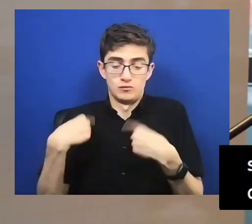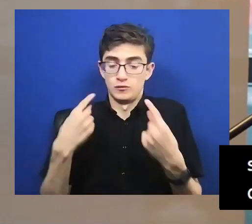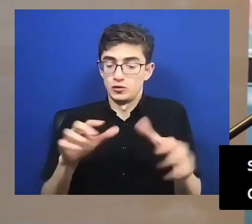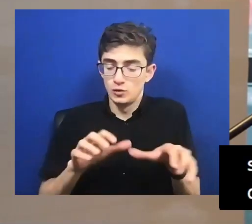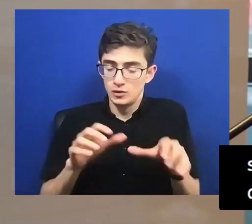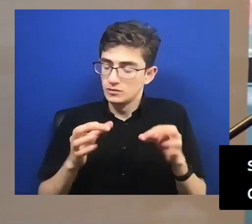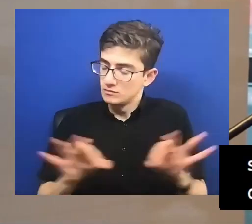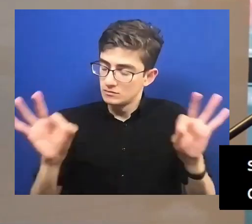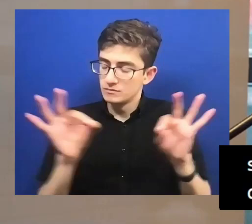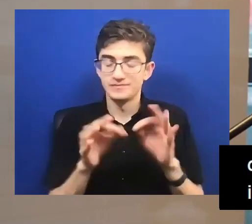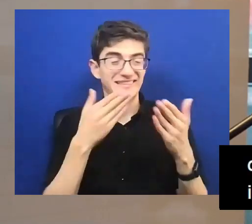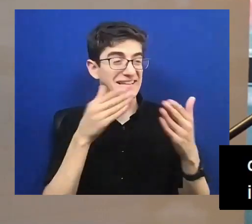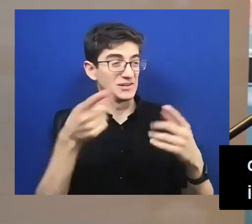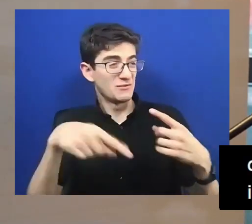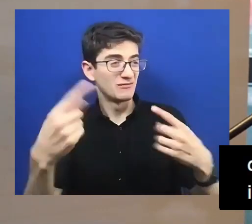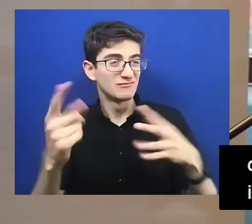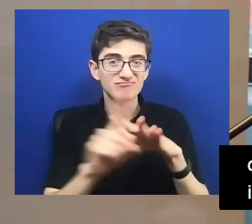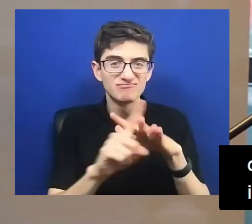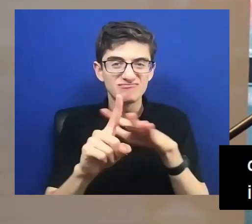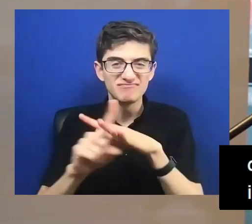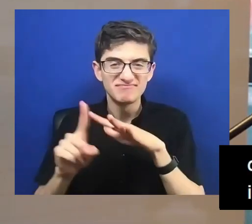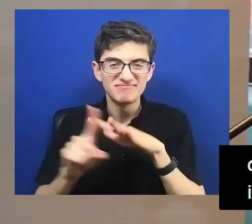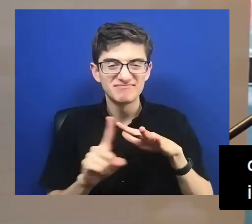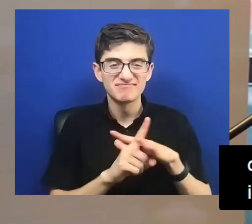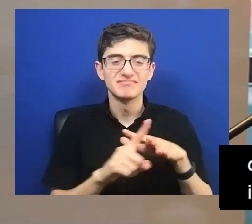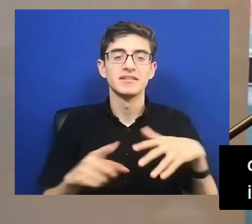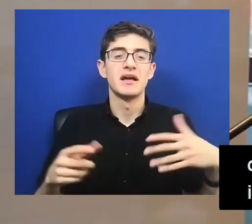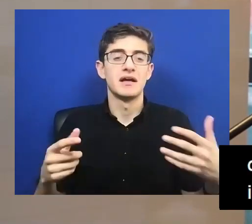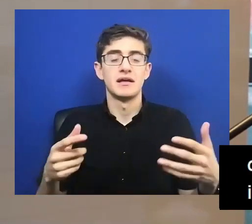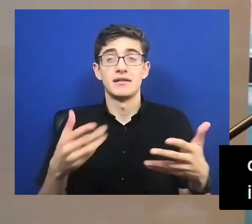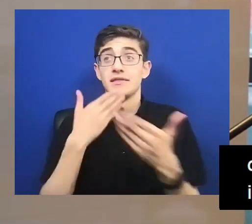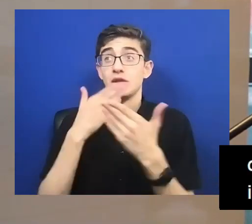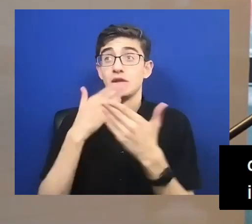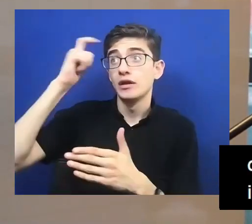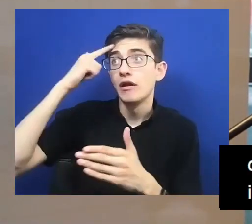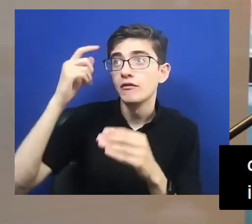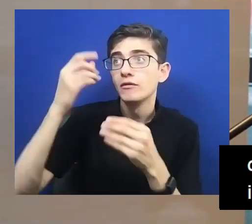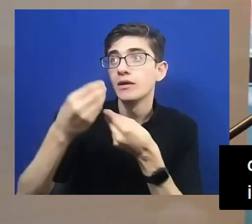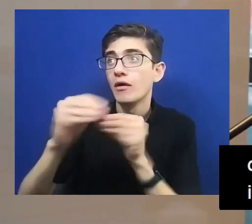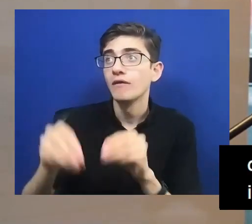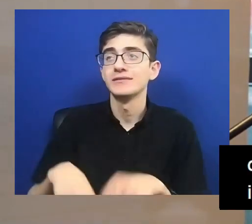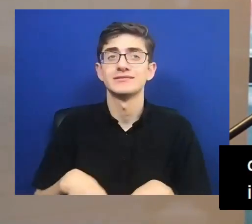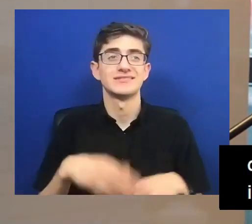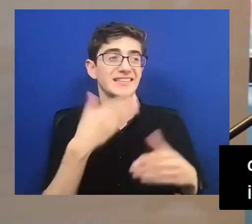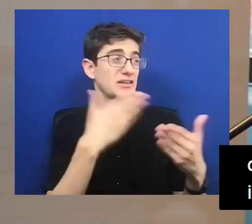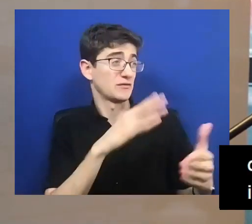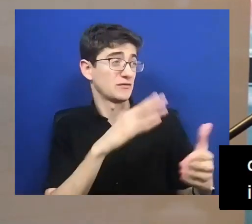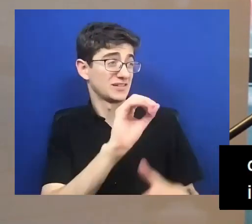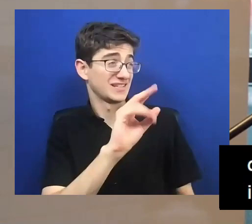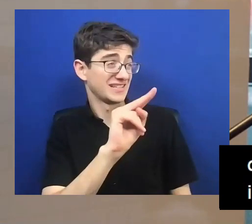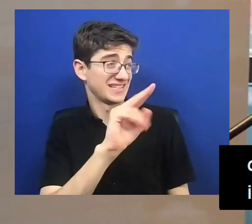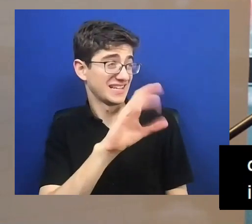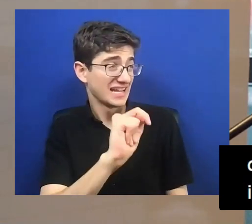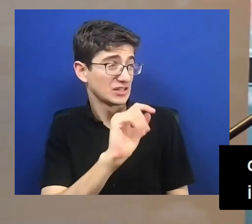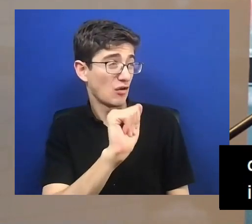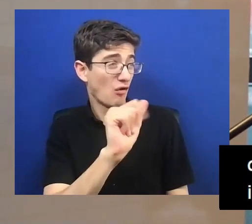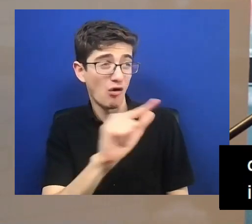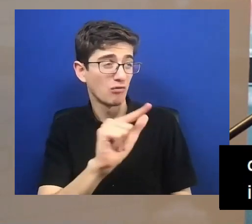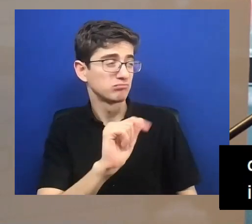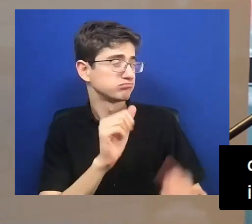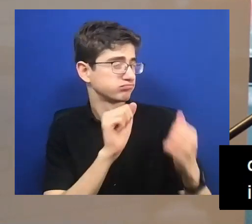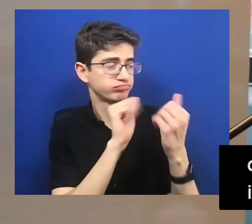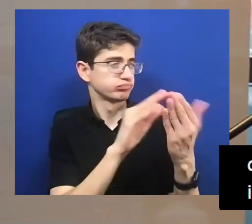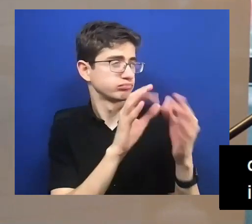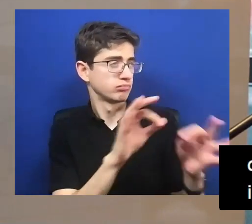the governor's office, ConnectALL for taking on this incredibly urgent challenge. And I also want to thank, you know, Senator Cordell Clear,